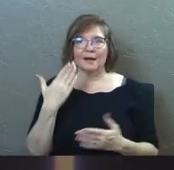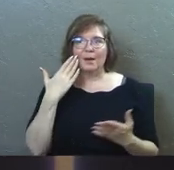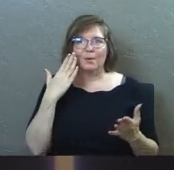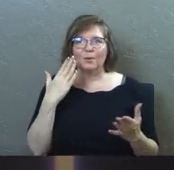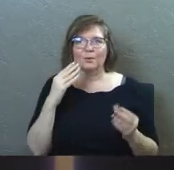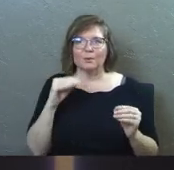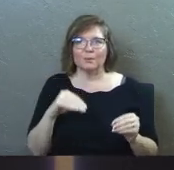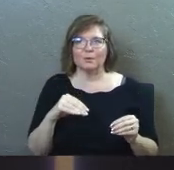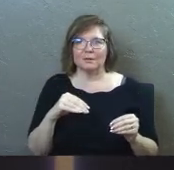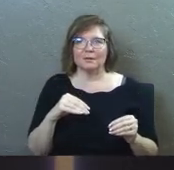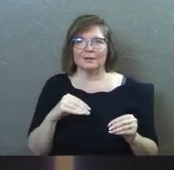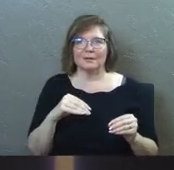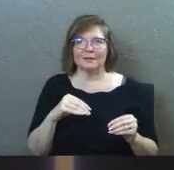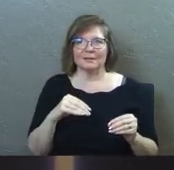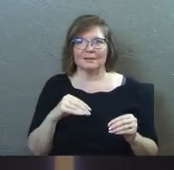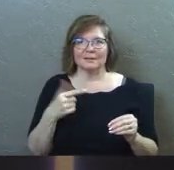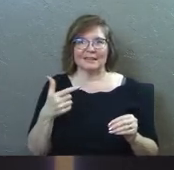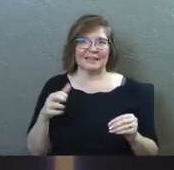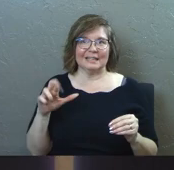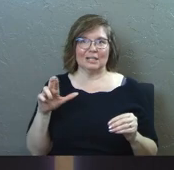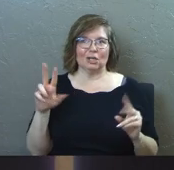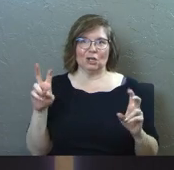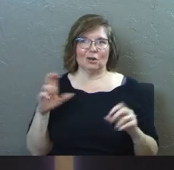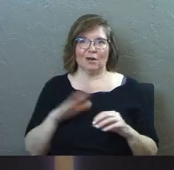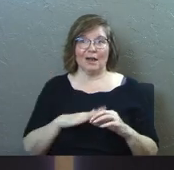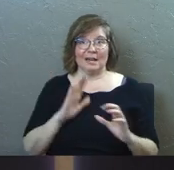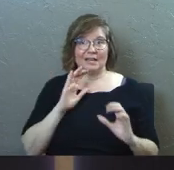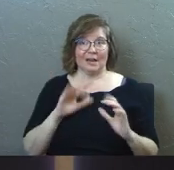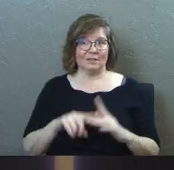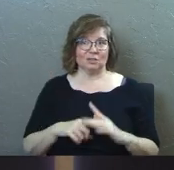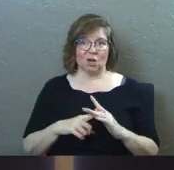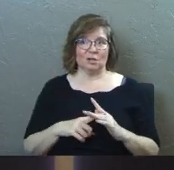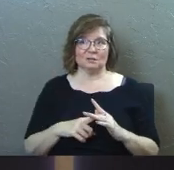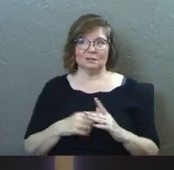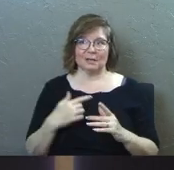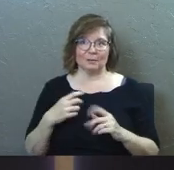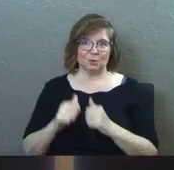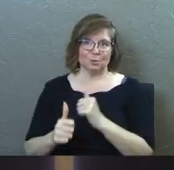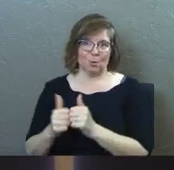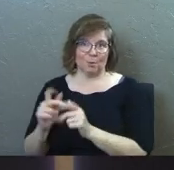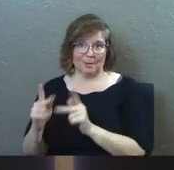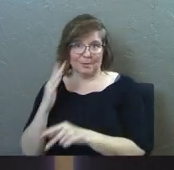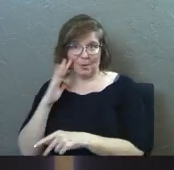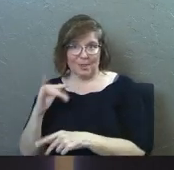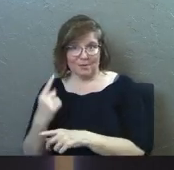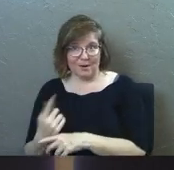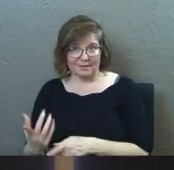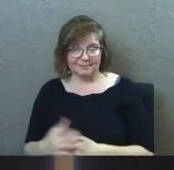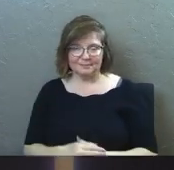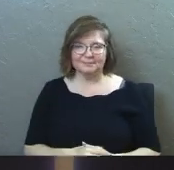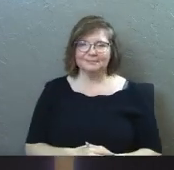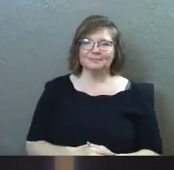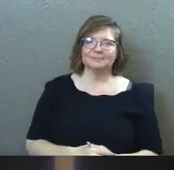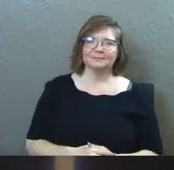don't know, you put the gear on, you know what I mean? And conversations start. Some of you sports people know that, right?